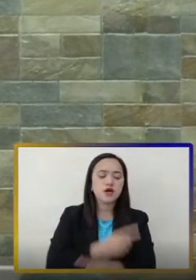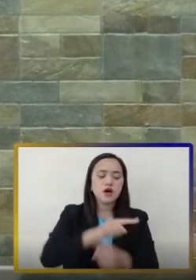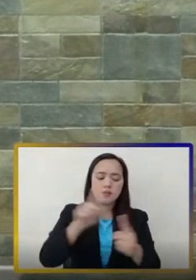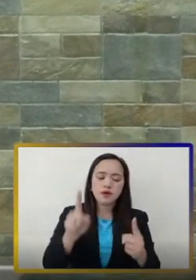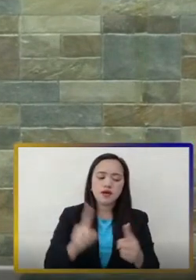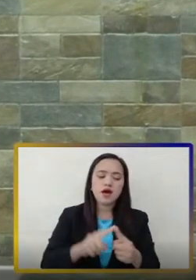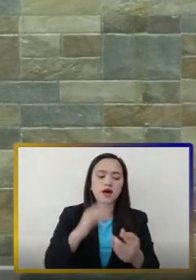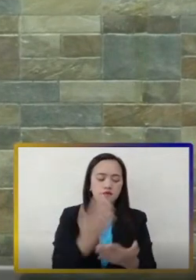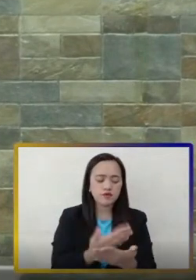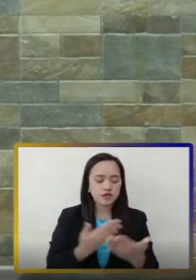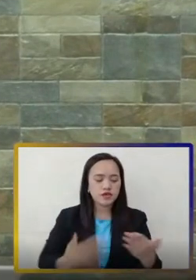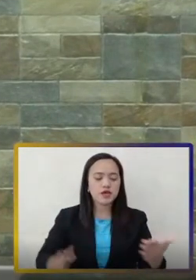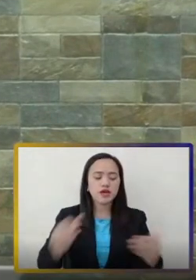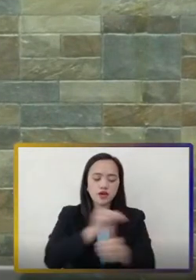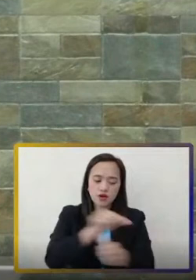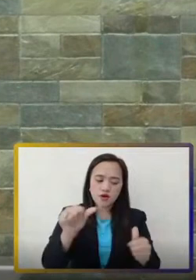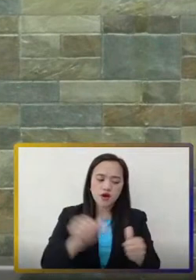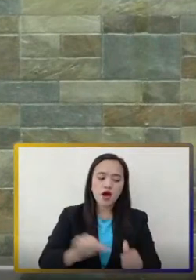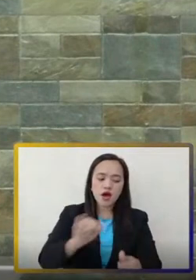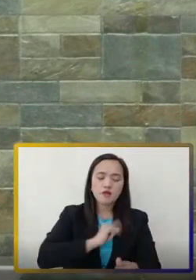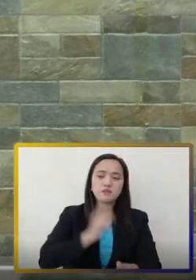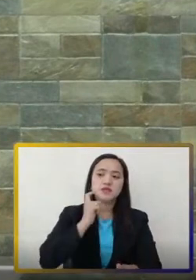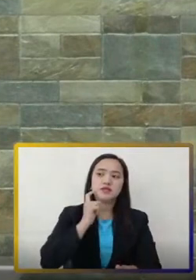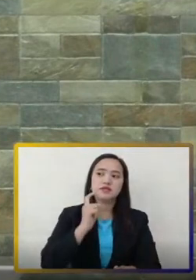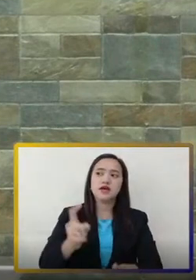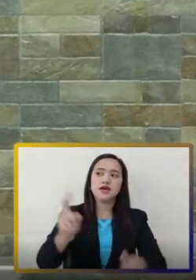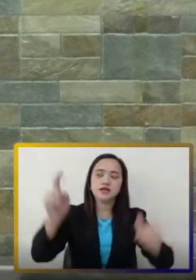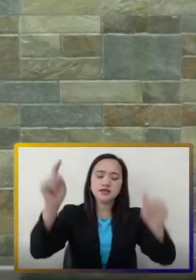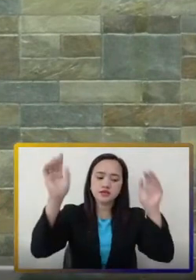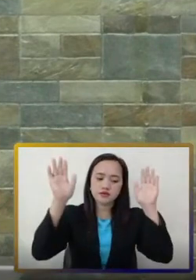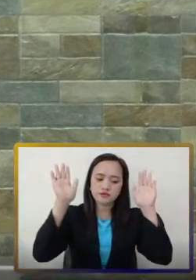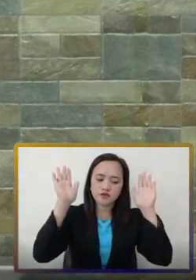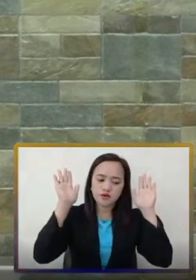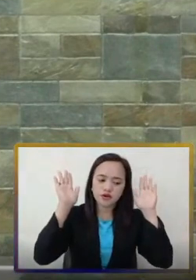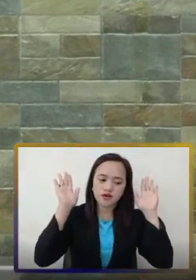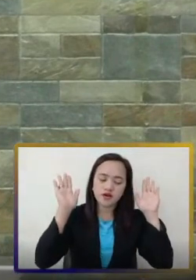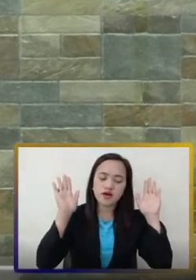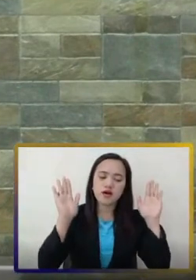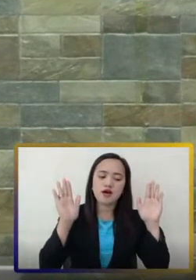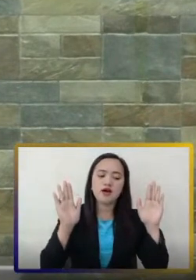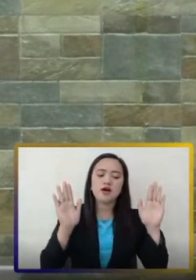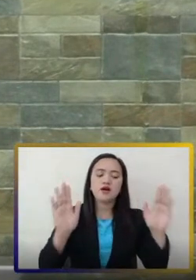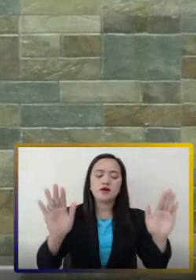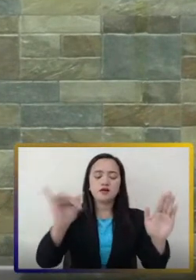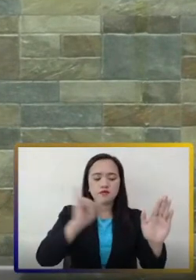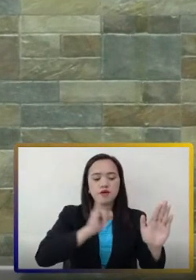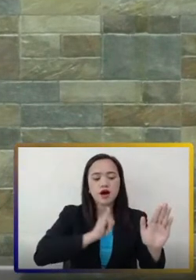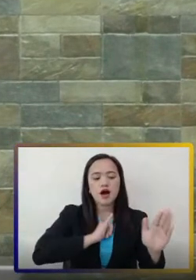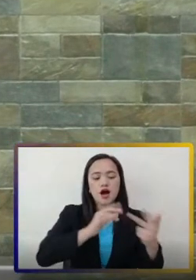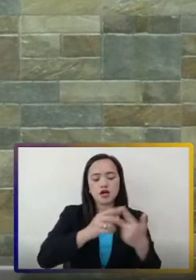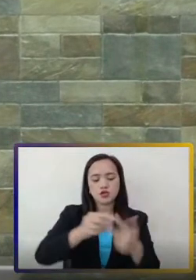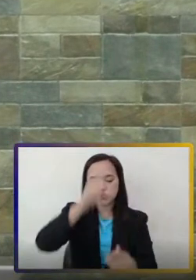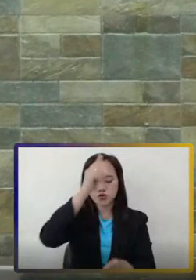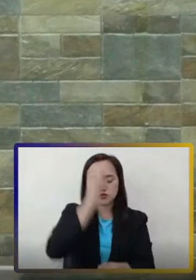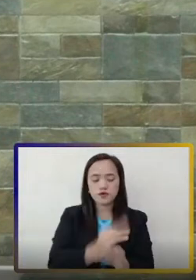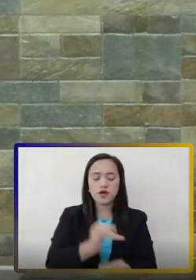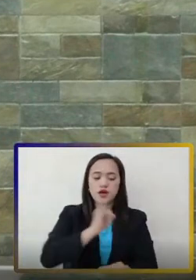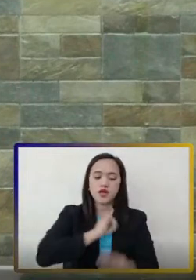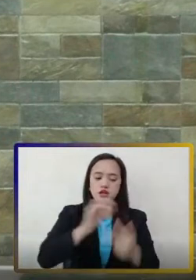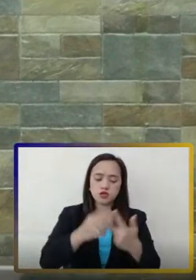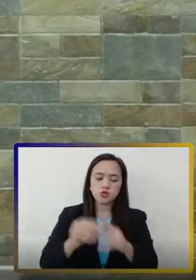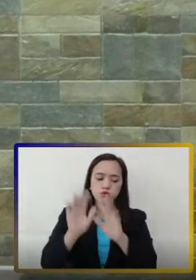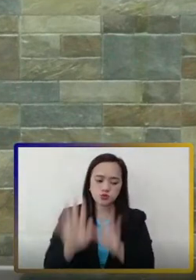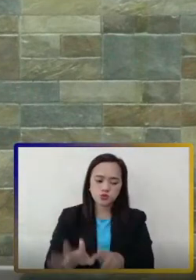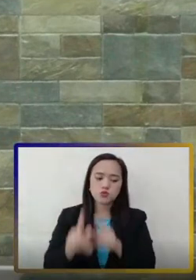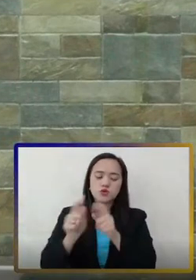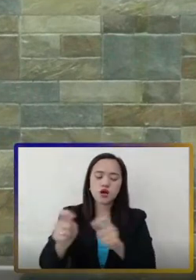Christ when everything around me says give up. I choose faith,